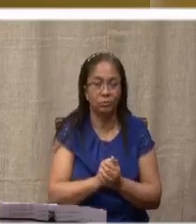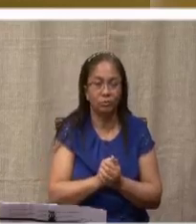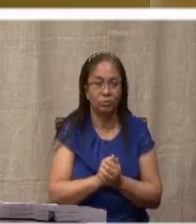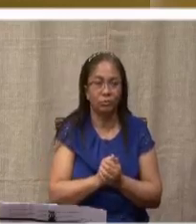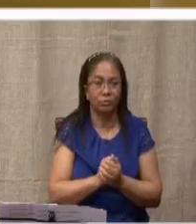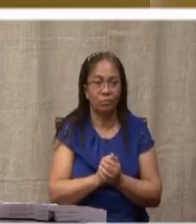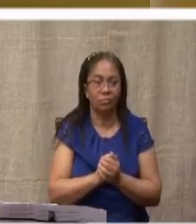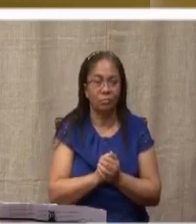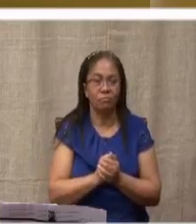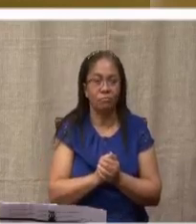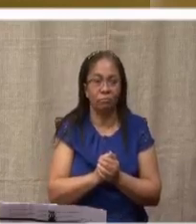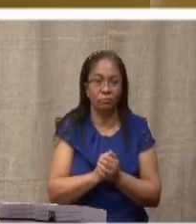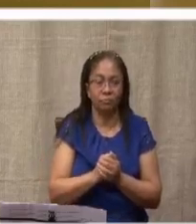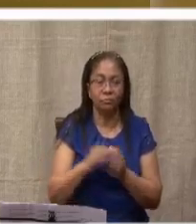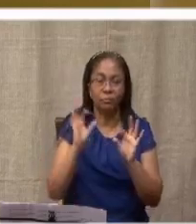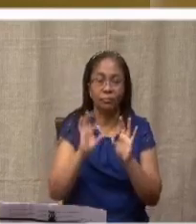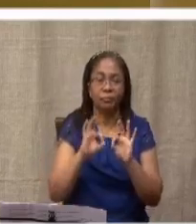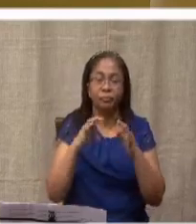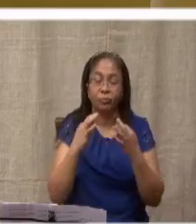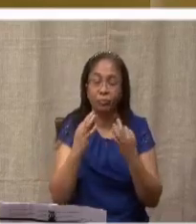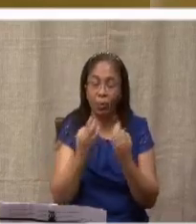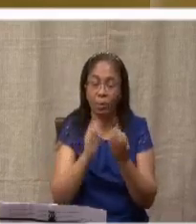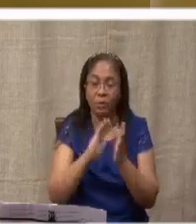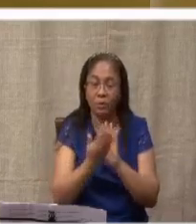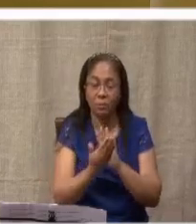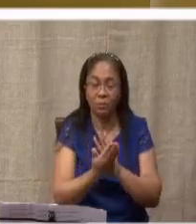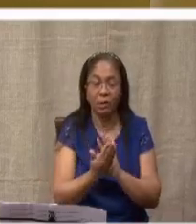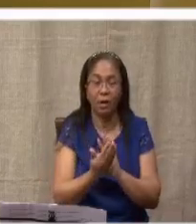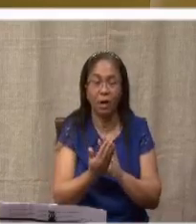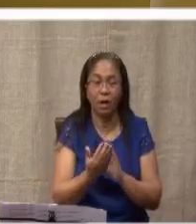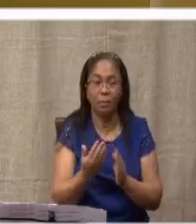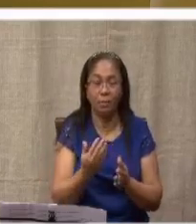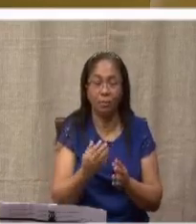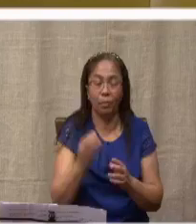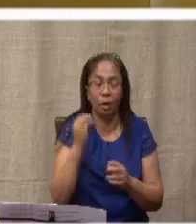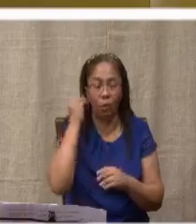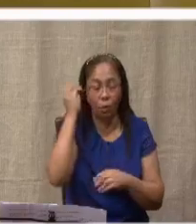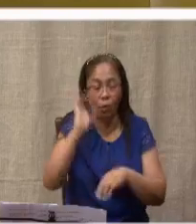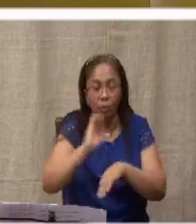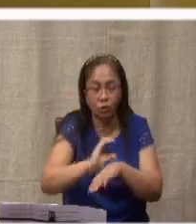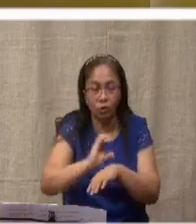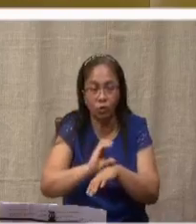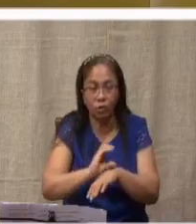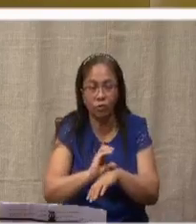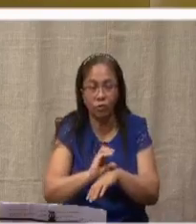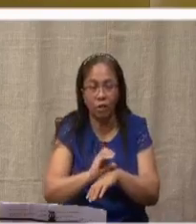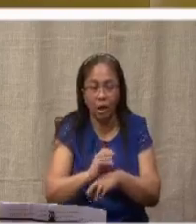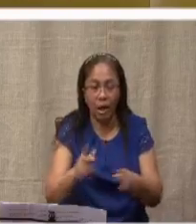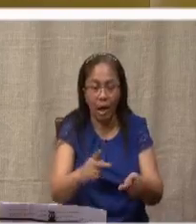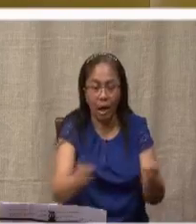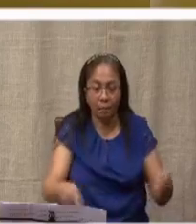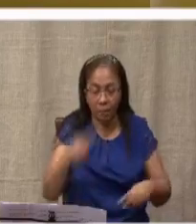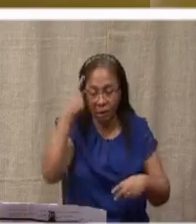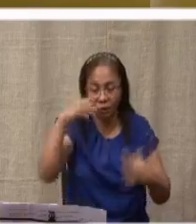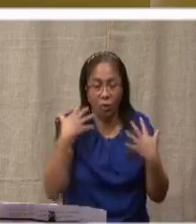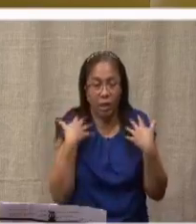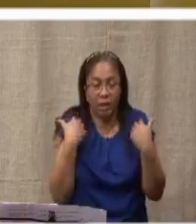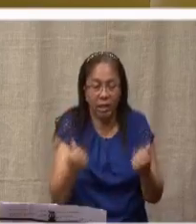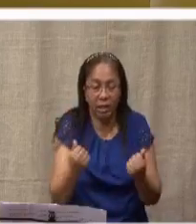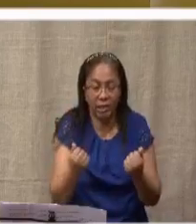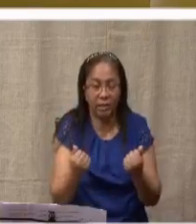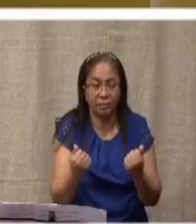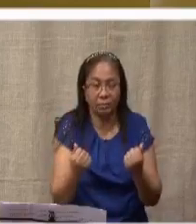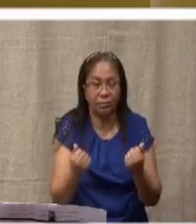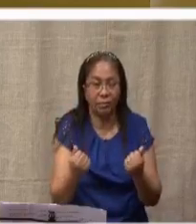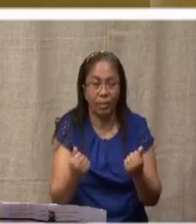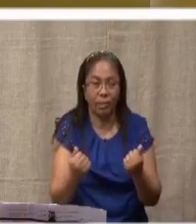because as a family becomes what it is this domestic church this this source of healing for the community as a family